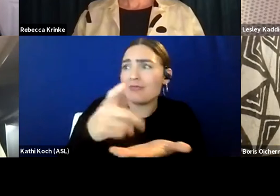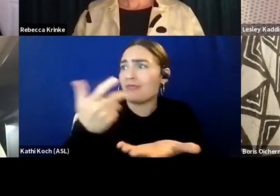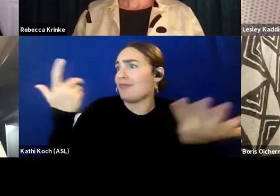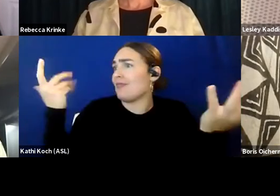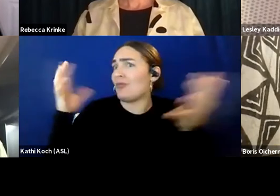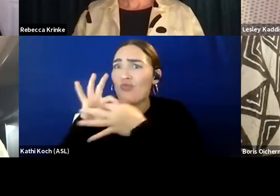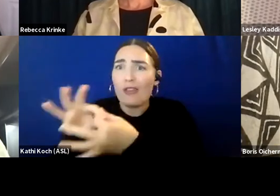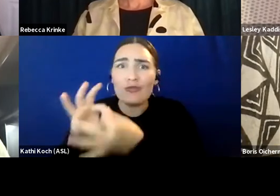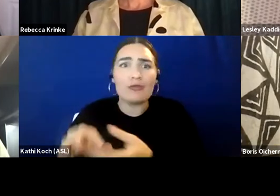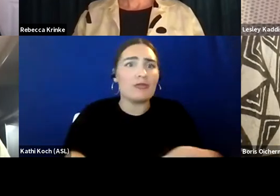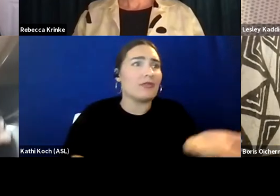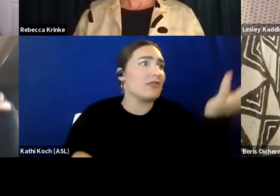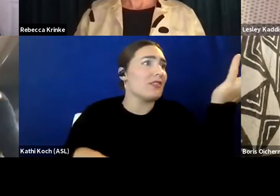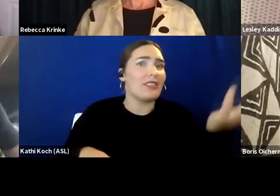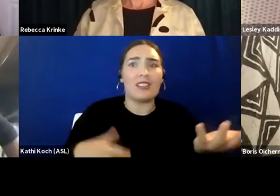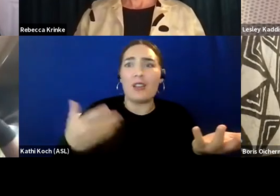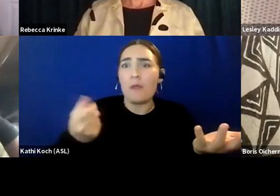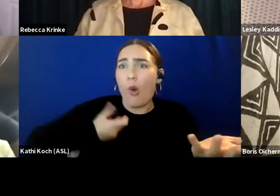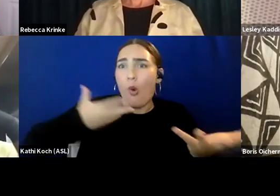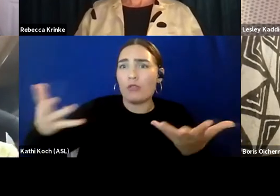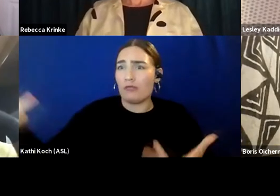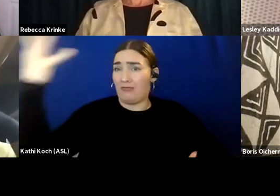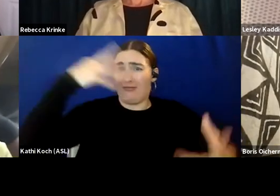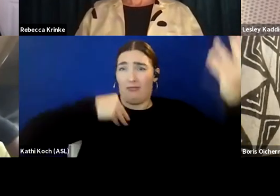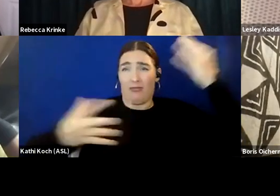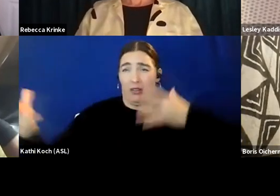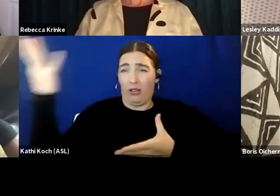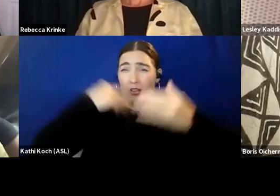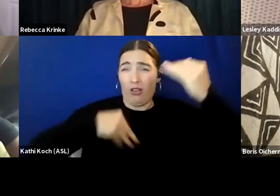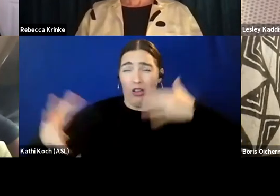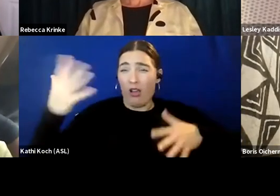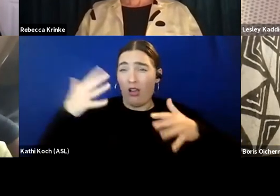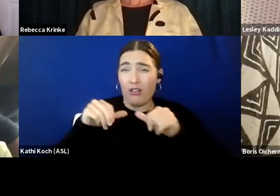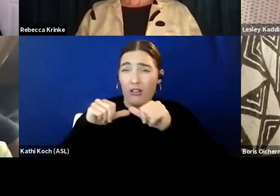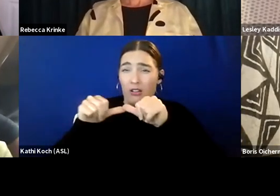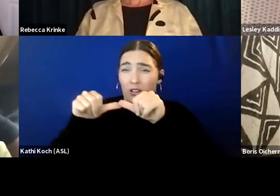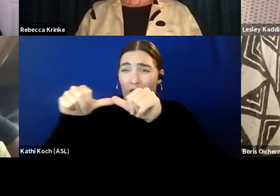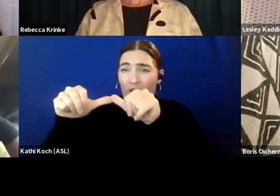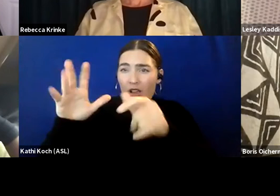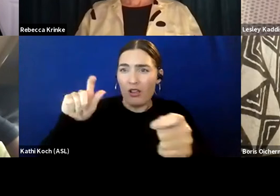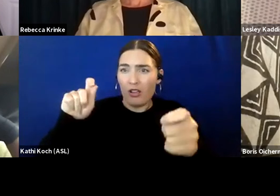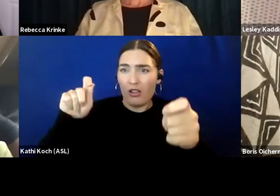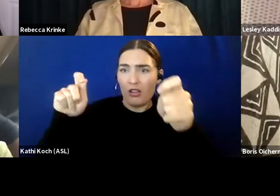much poetry that is in my system impacts every piece that I perform.